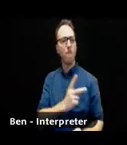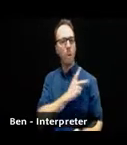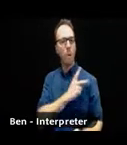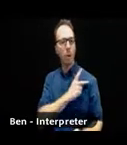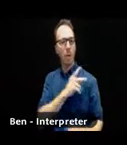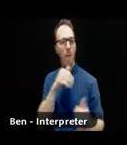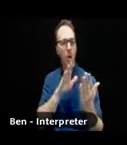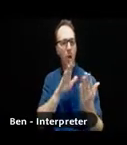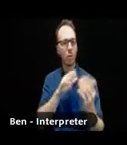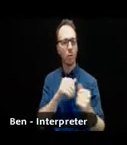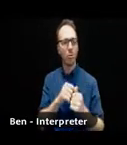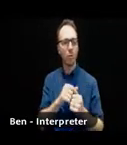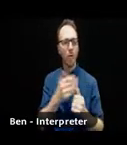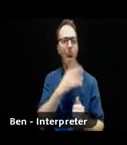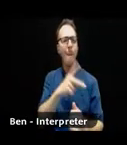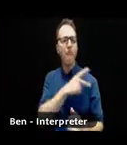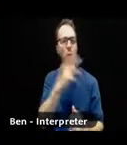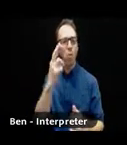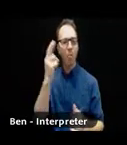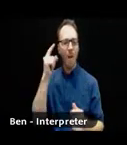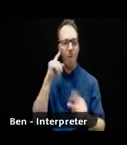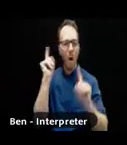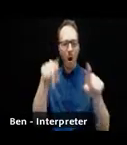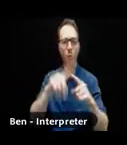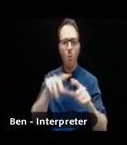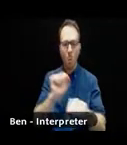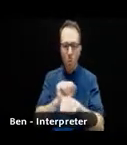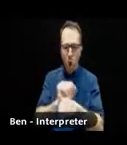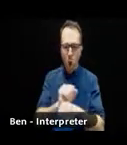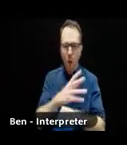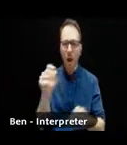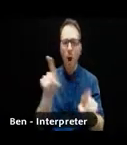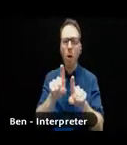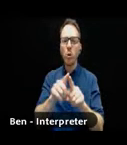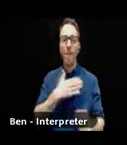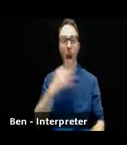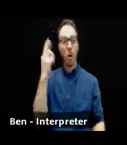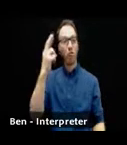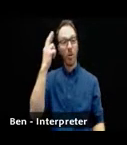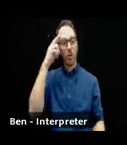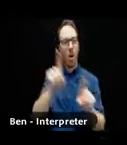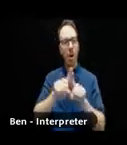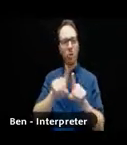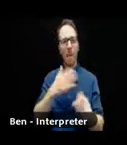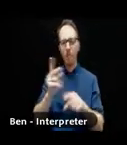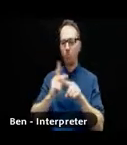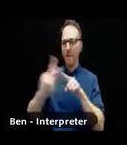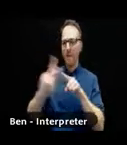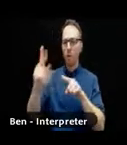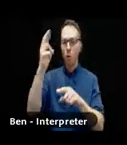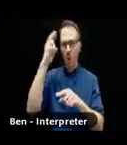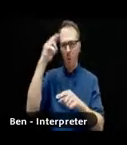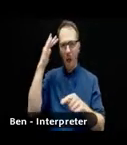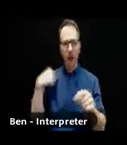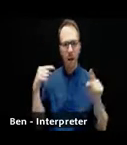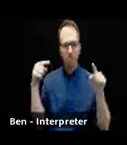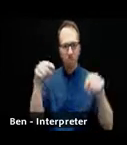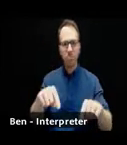approach to my personal reasons for coming to the work. And then also my reasons, sort of my professional reasons for coming to the work is that